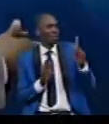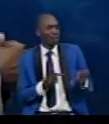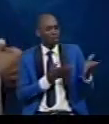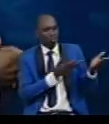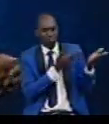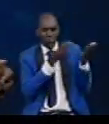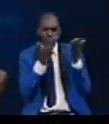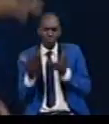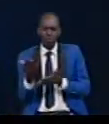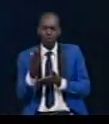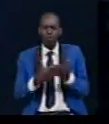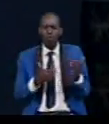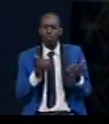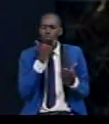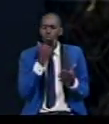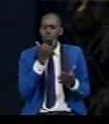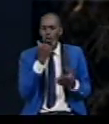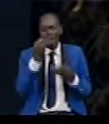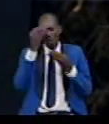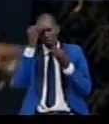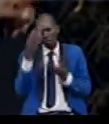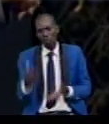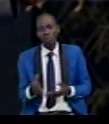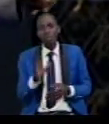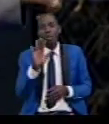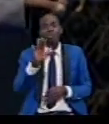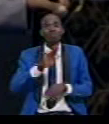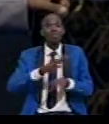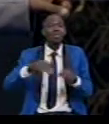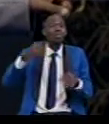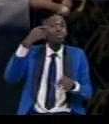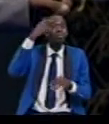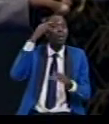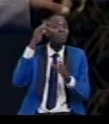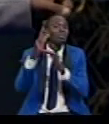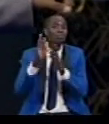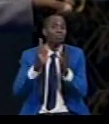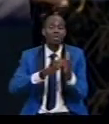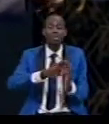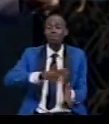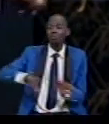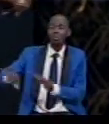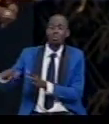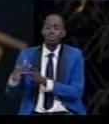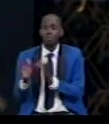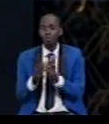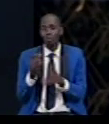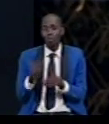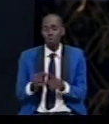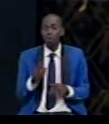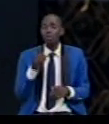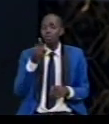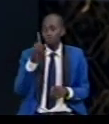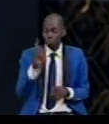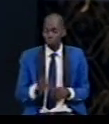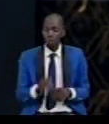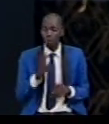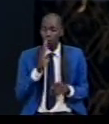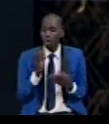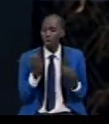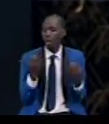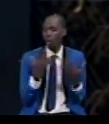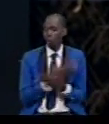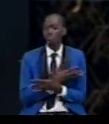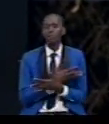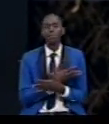say, don't mind Jesus, be afraid, don't believe, the Spirit of God will